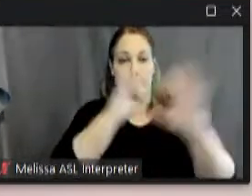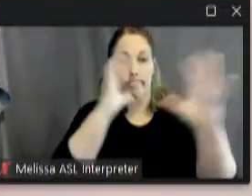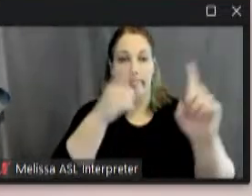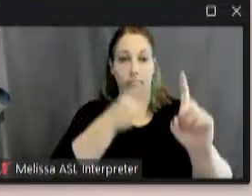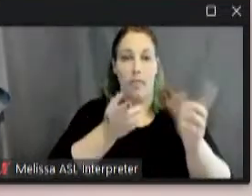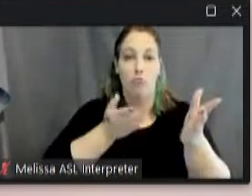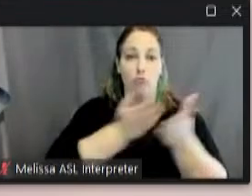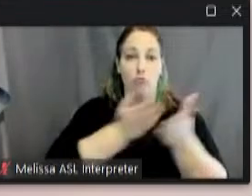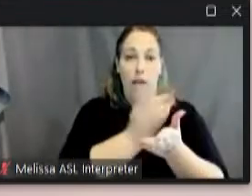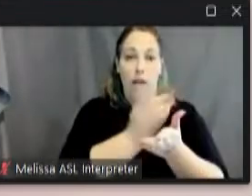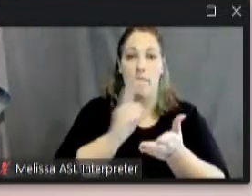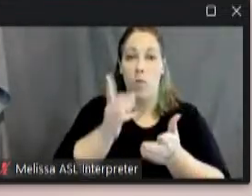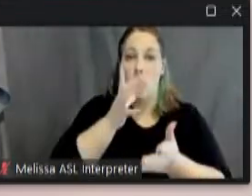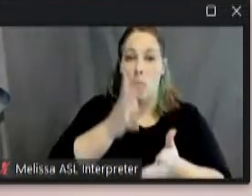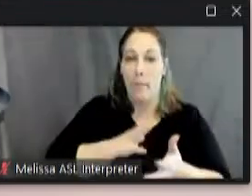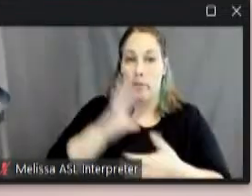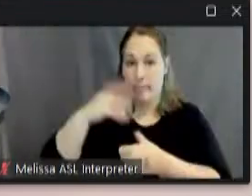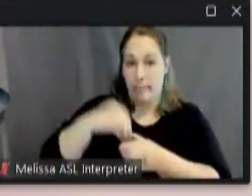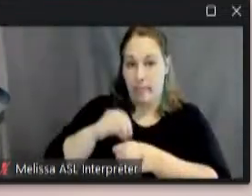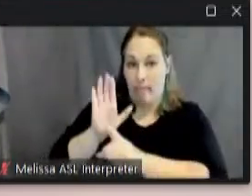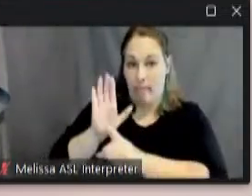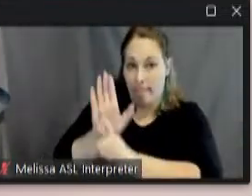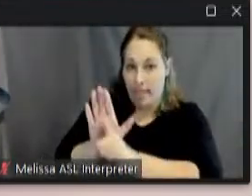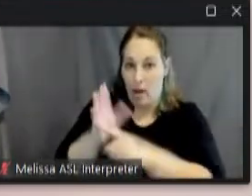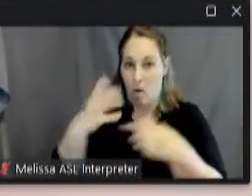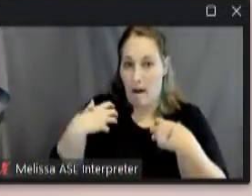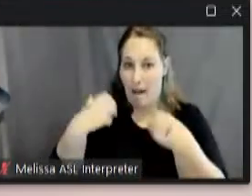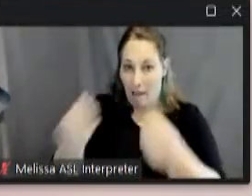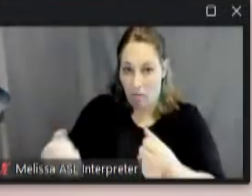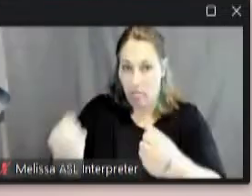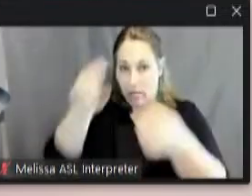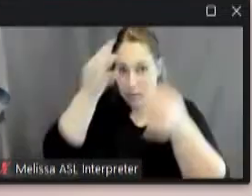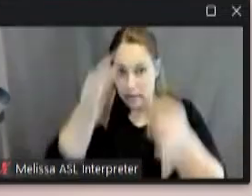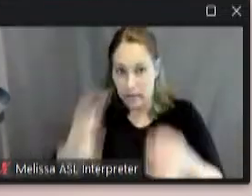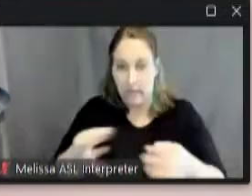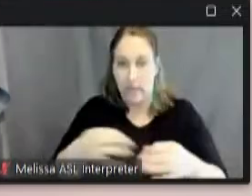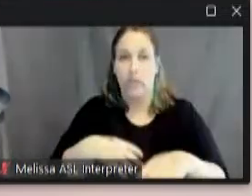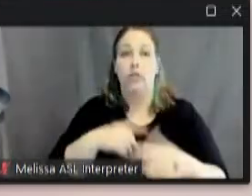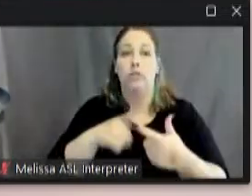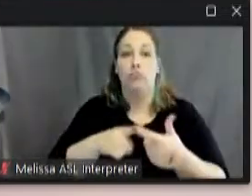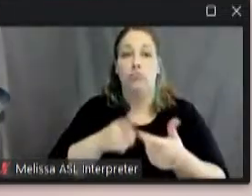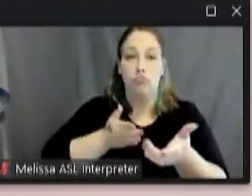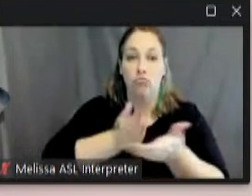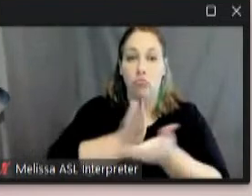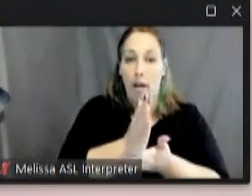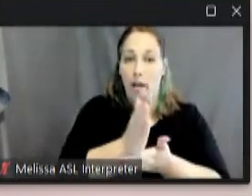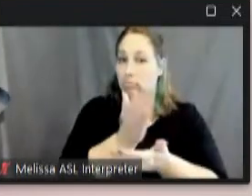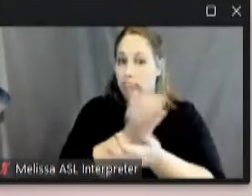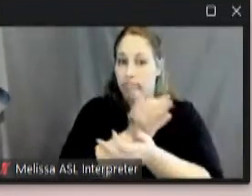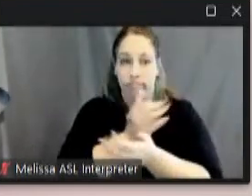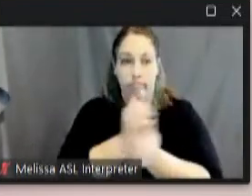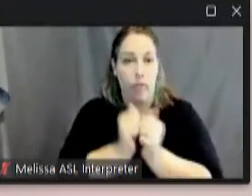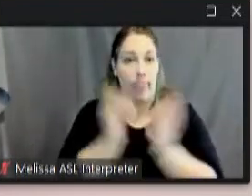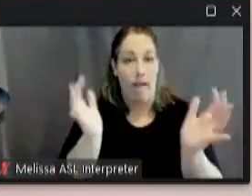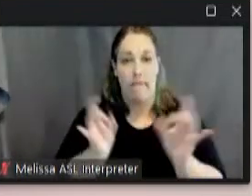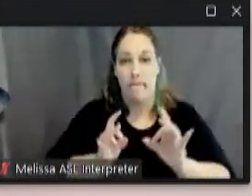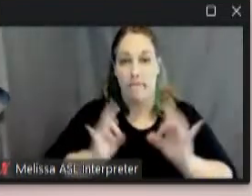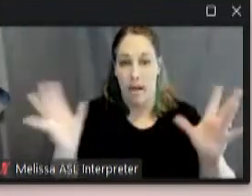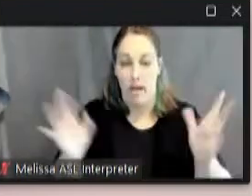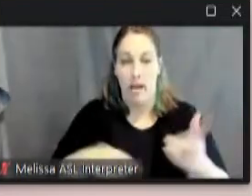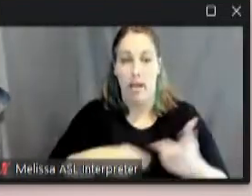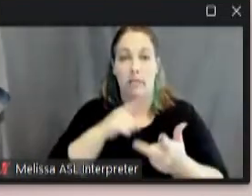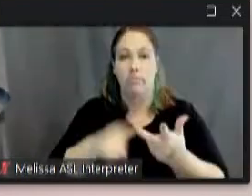right of women and girls of a life free of violence, the right to have their sexual